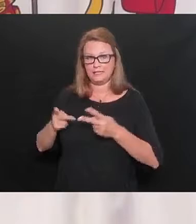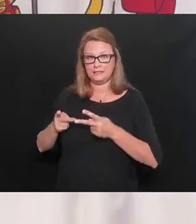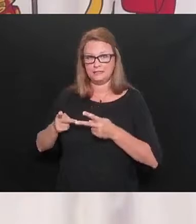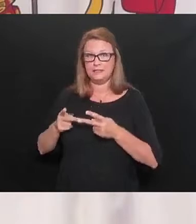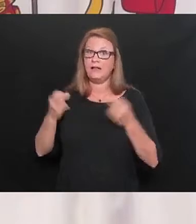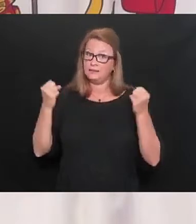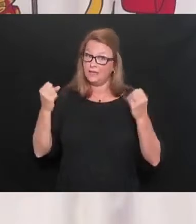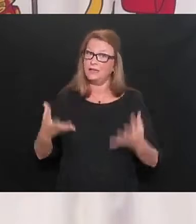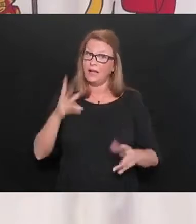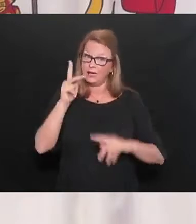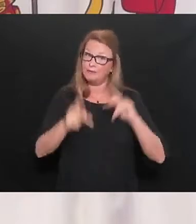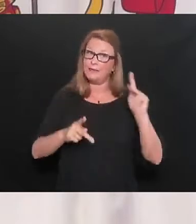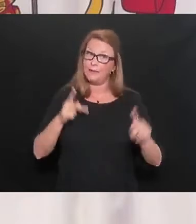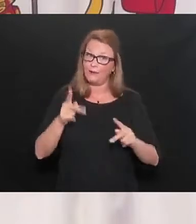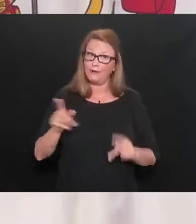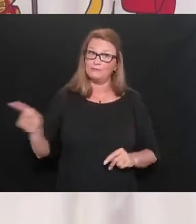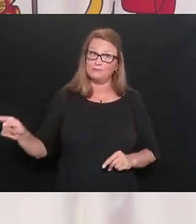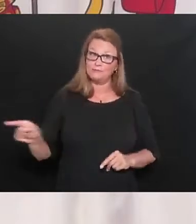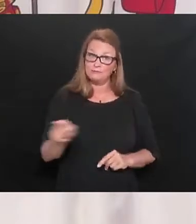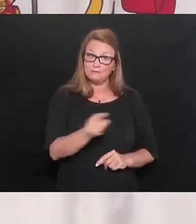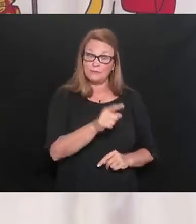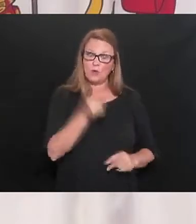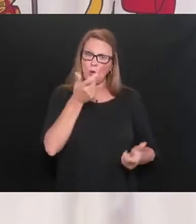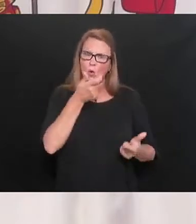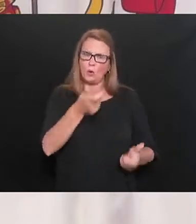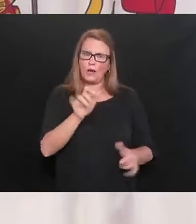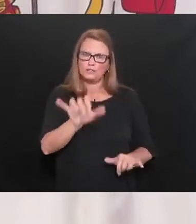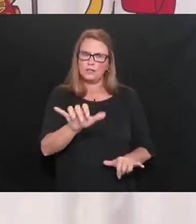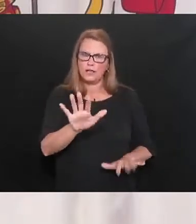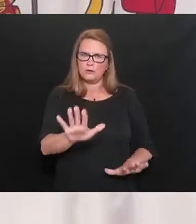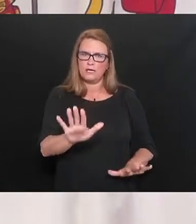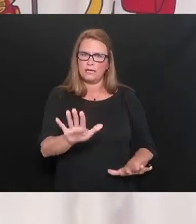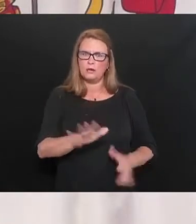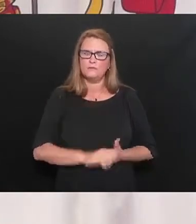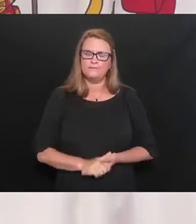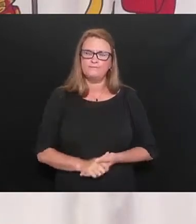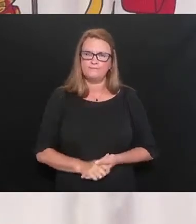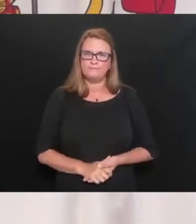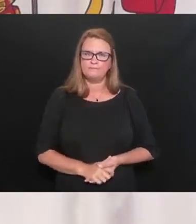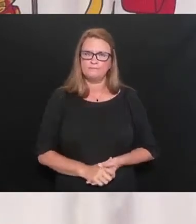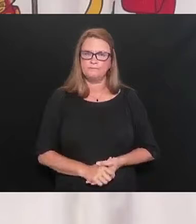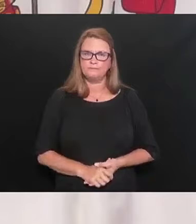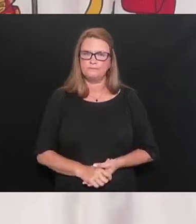That's a lot, and we're watching and everything, but you remember just